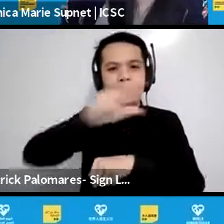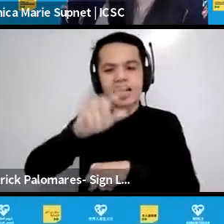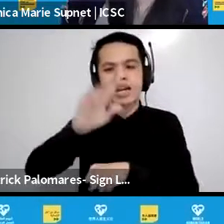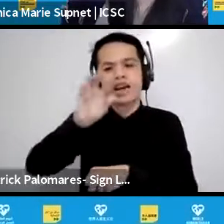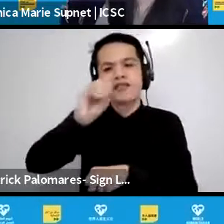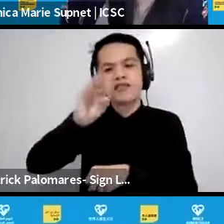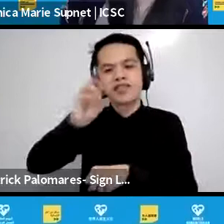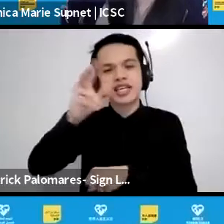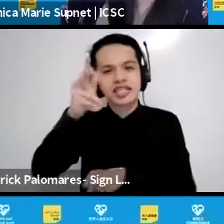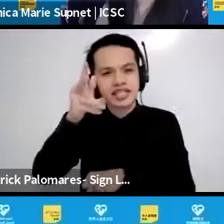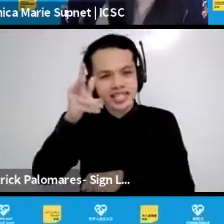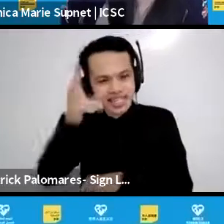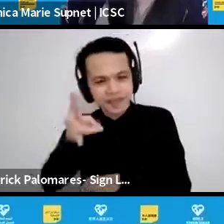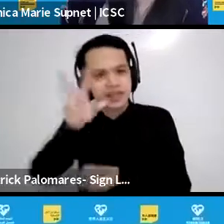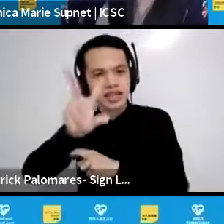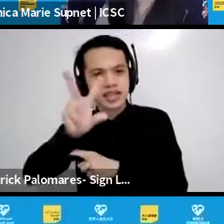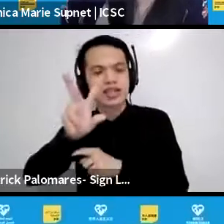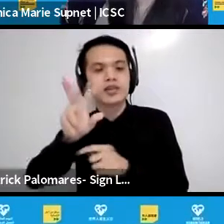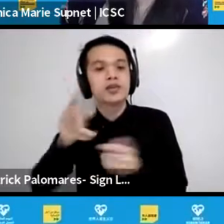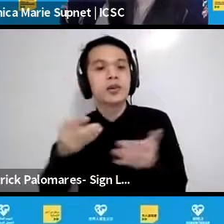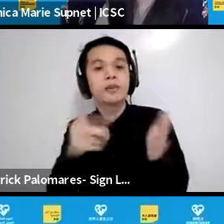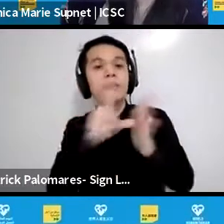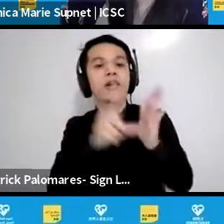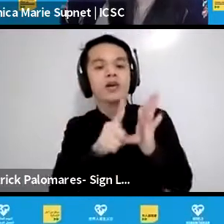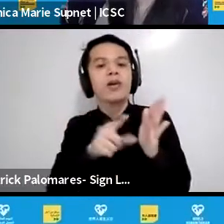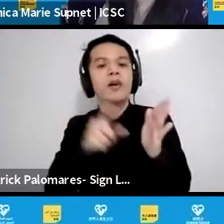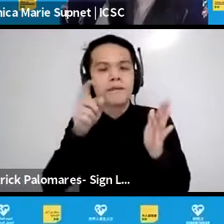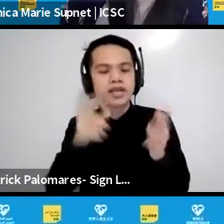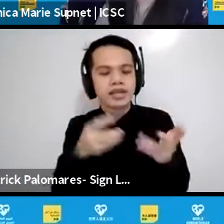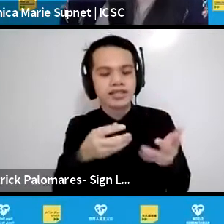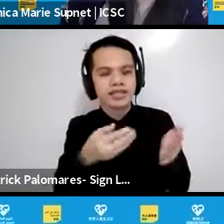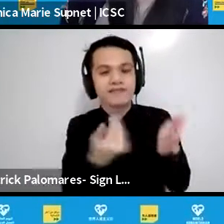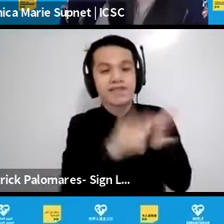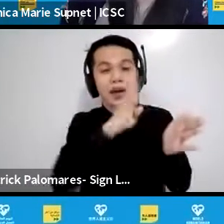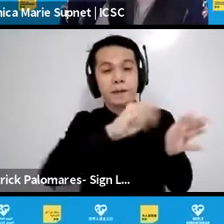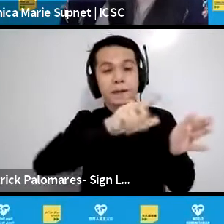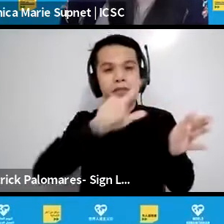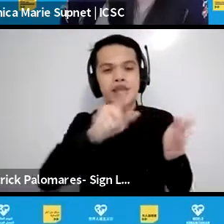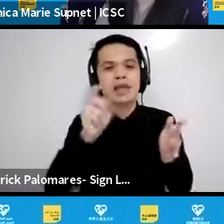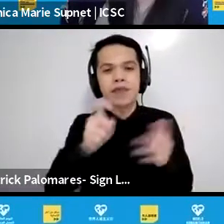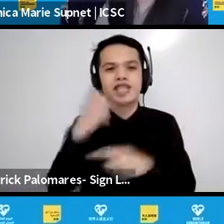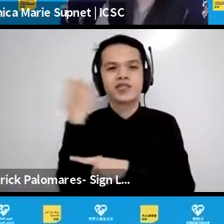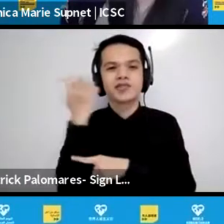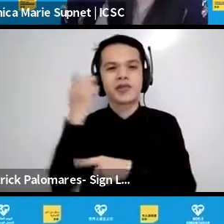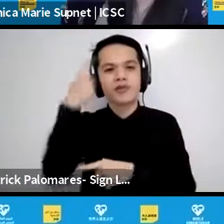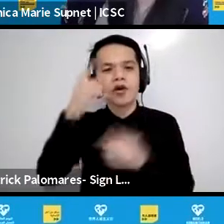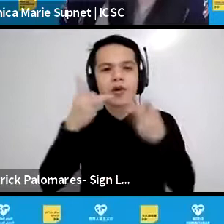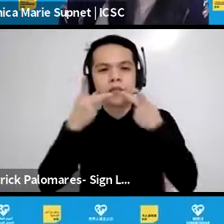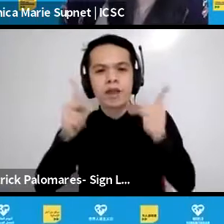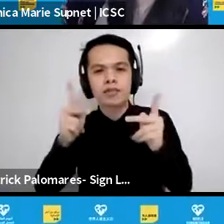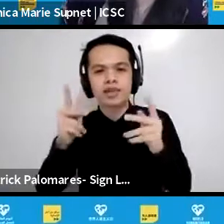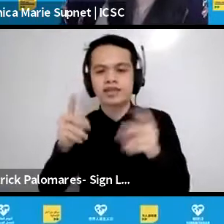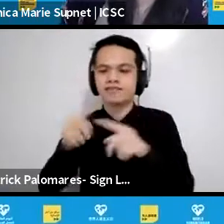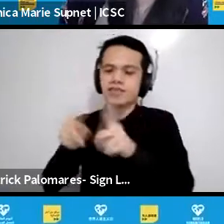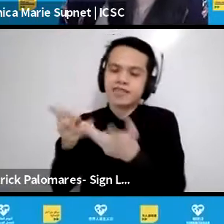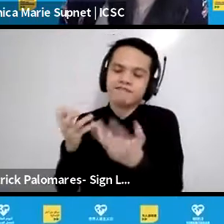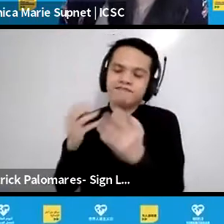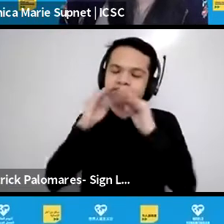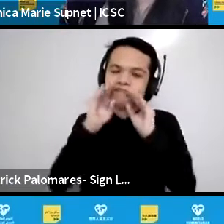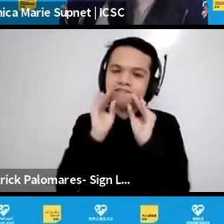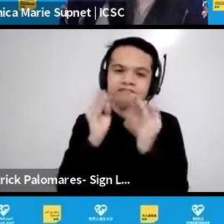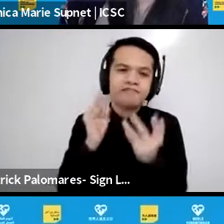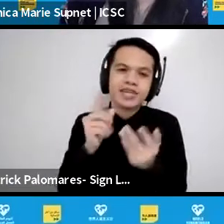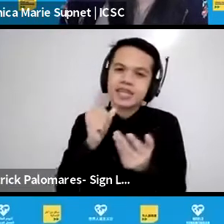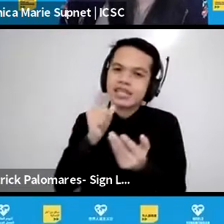1573. This is an act strengthening the national awareness and responding to public health emergencies. Sad to say, this was